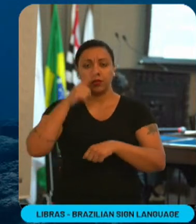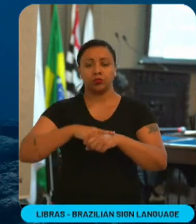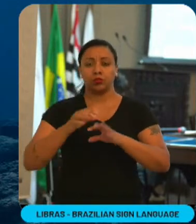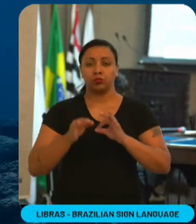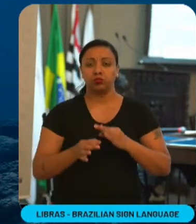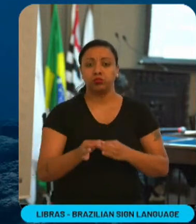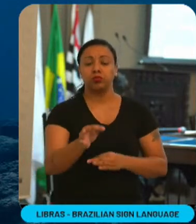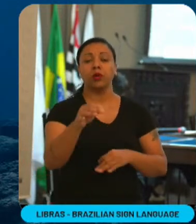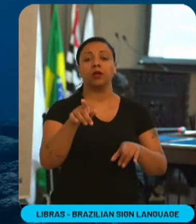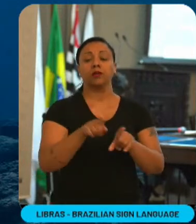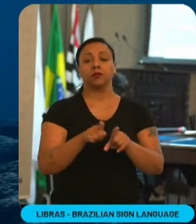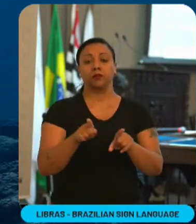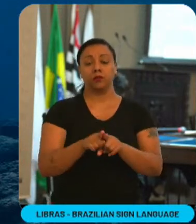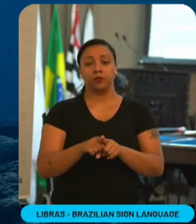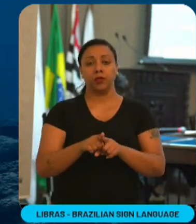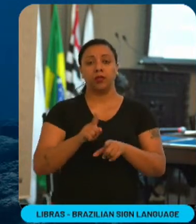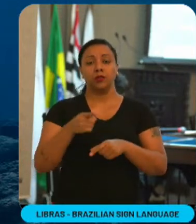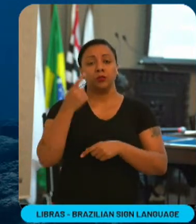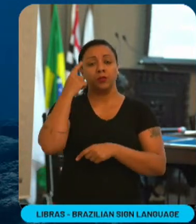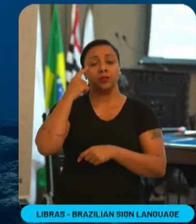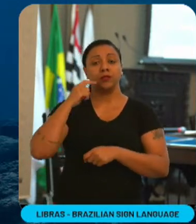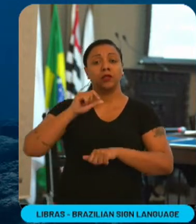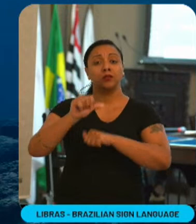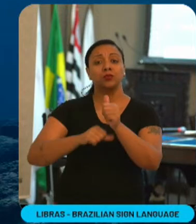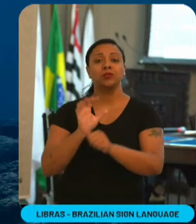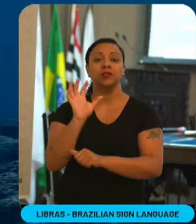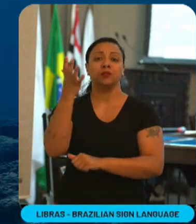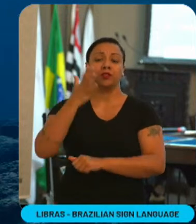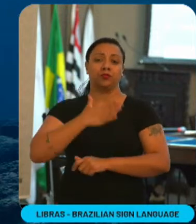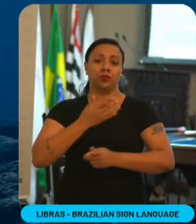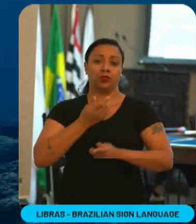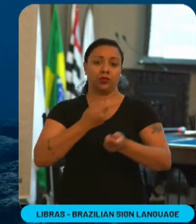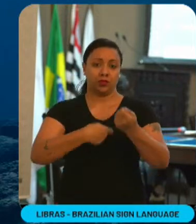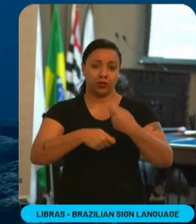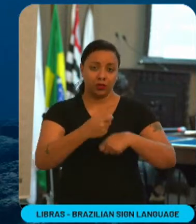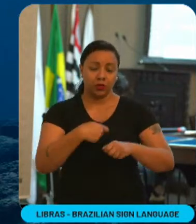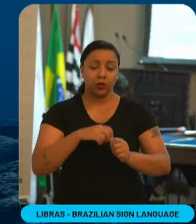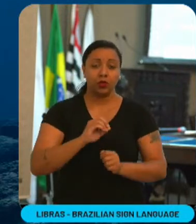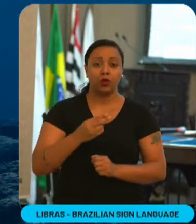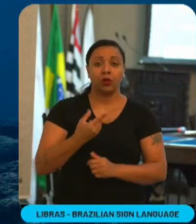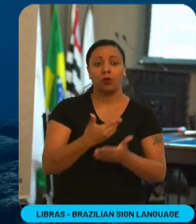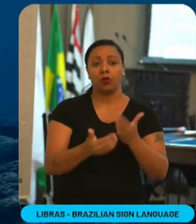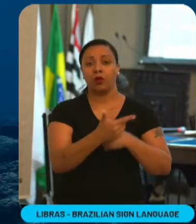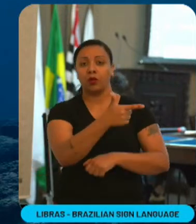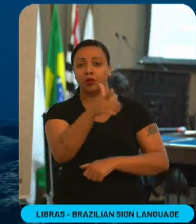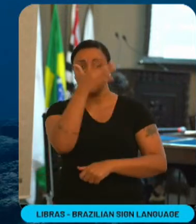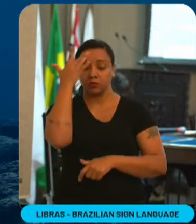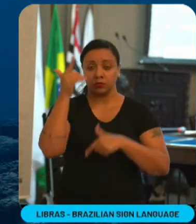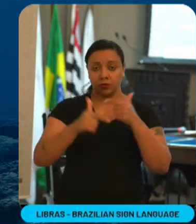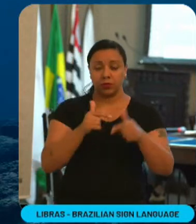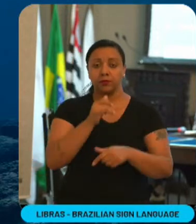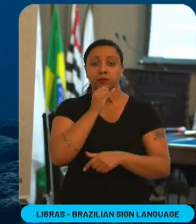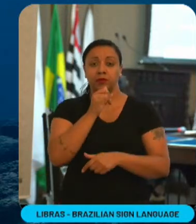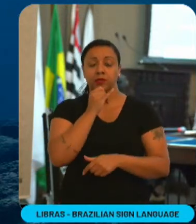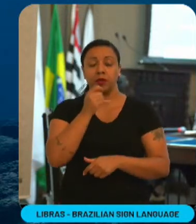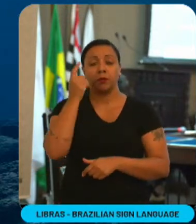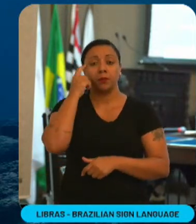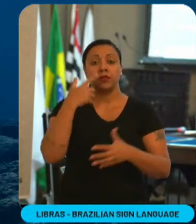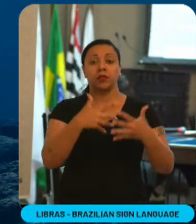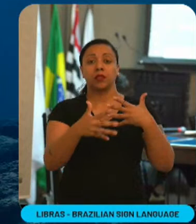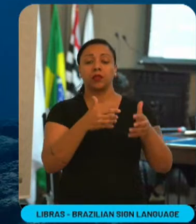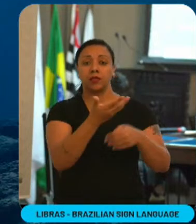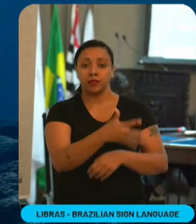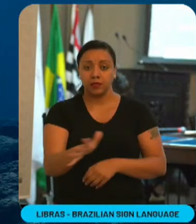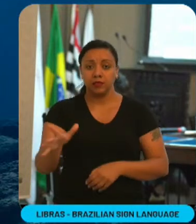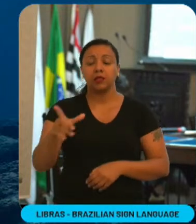management of the company, in the management projection of the company. We cannot, this is important for, climate is important for my business and